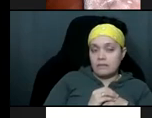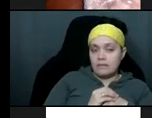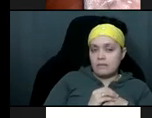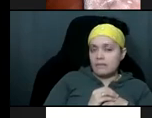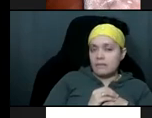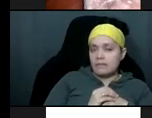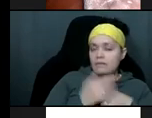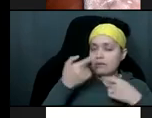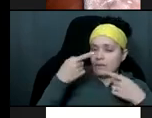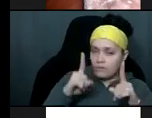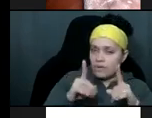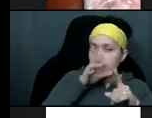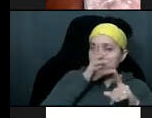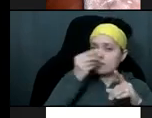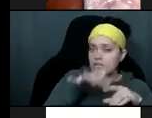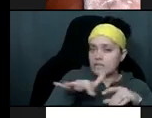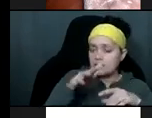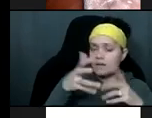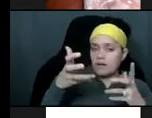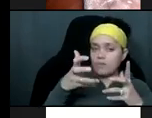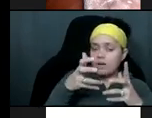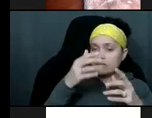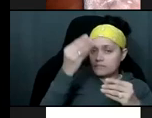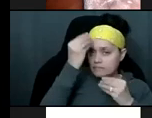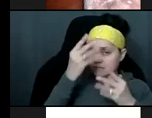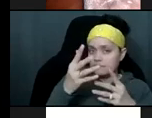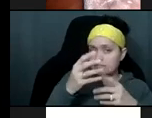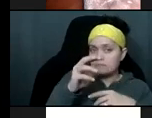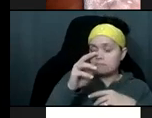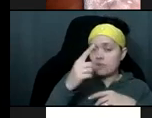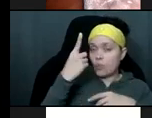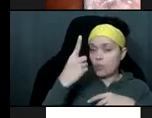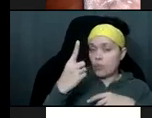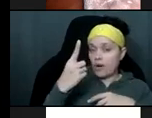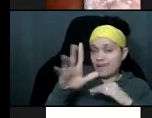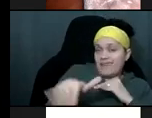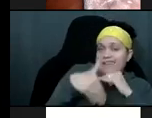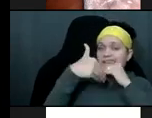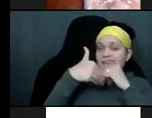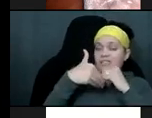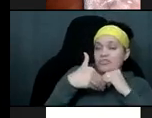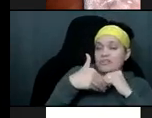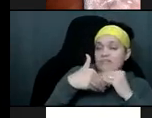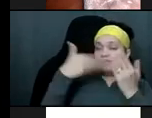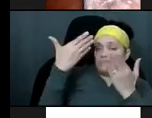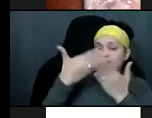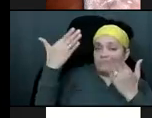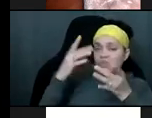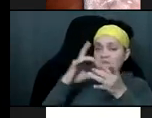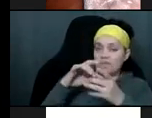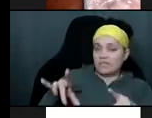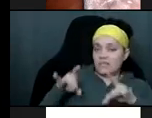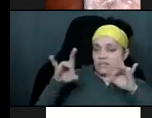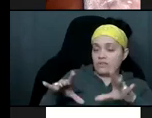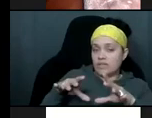While talking about the landscapes, though, I'd like to highlight one extra curious factor about Australia.